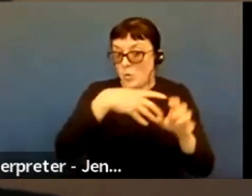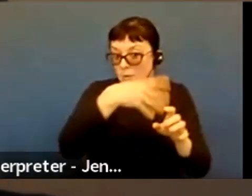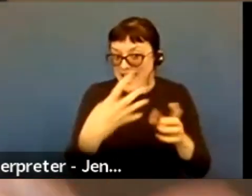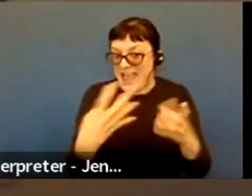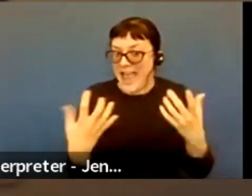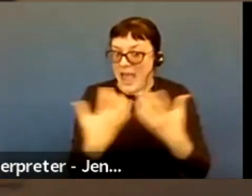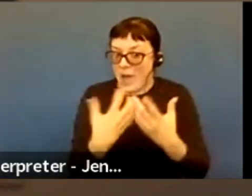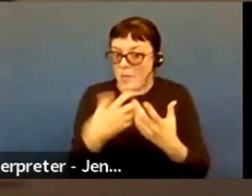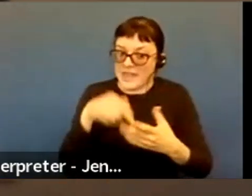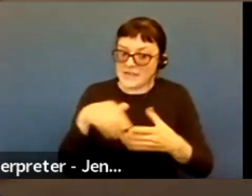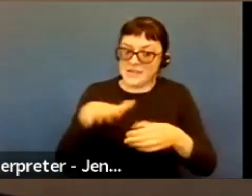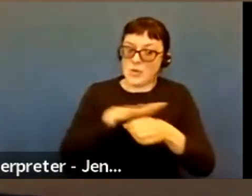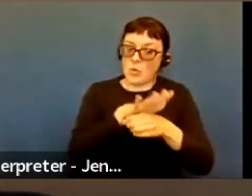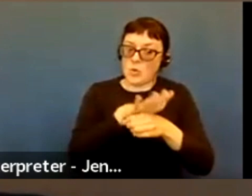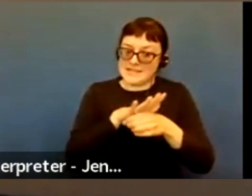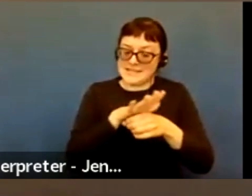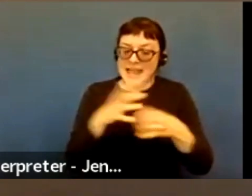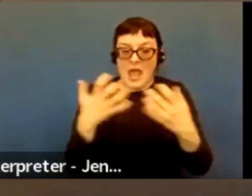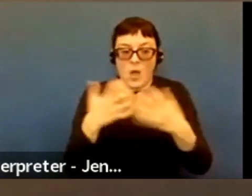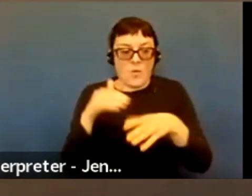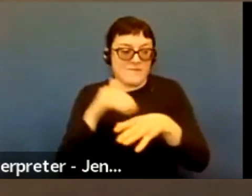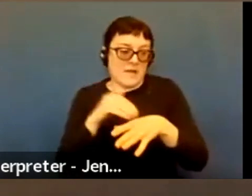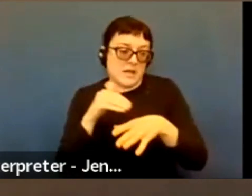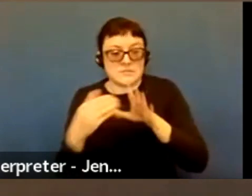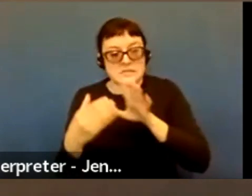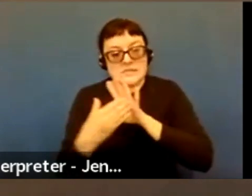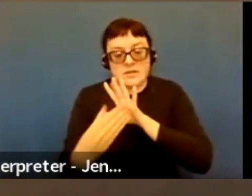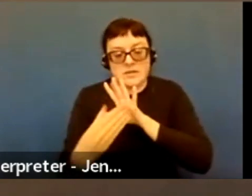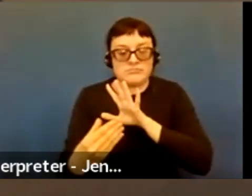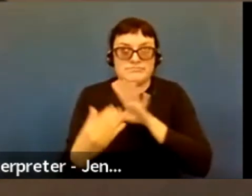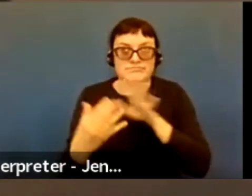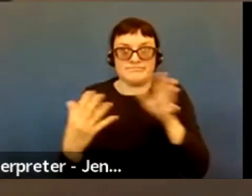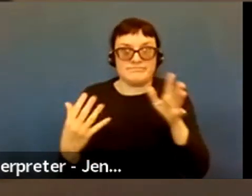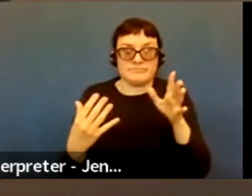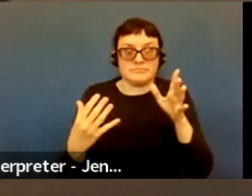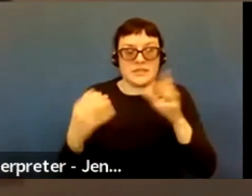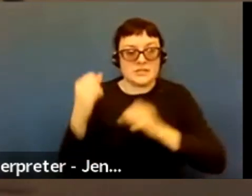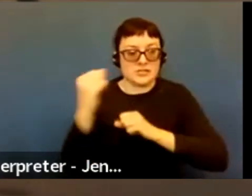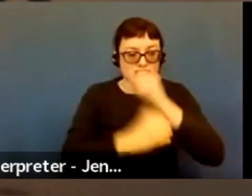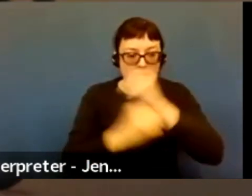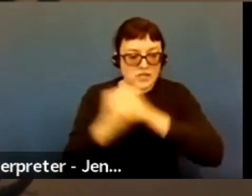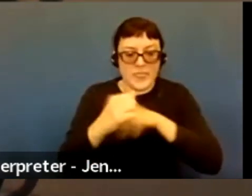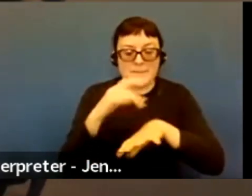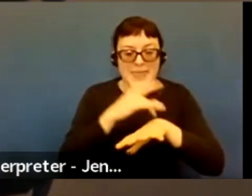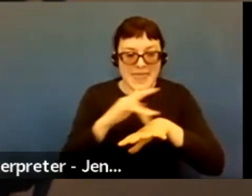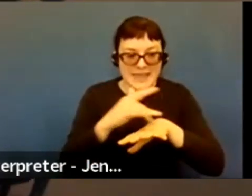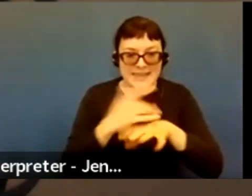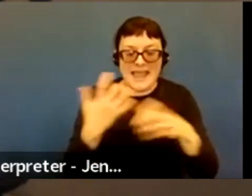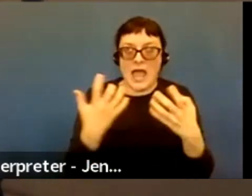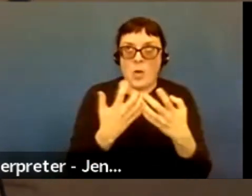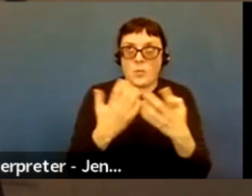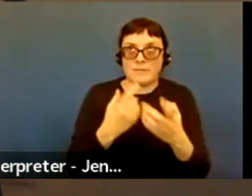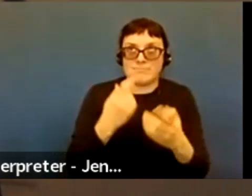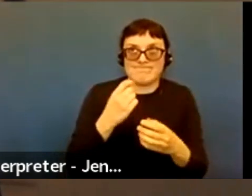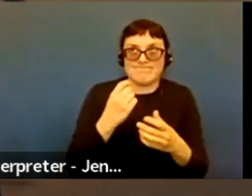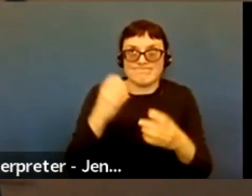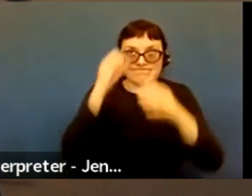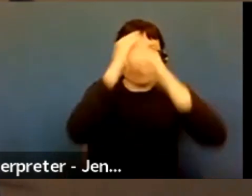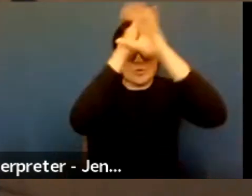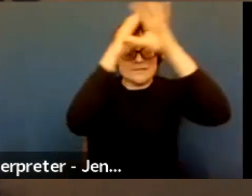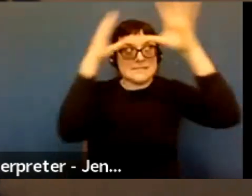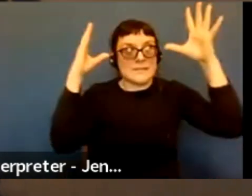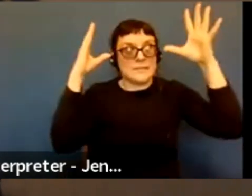things in context, so how is it also impacting things like the structure of it and how